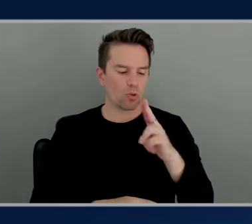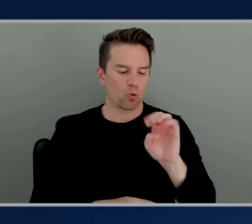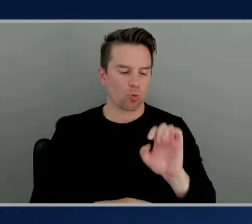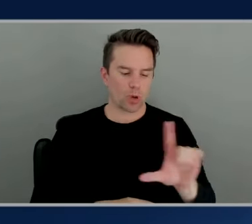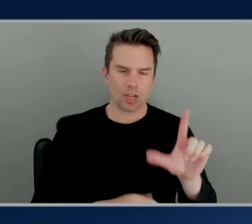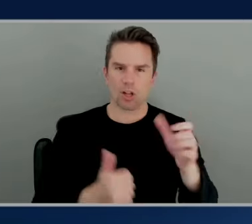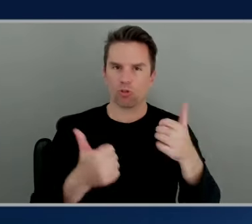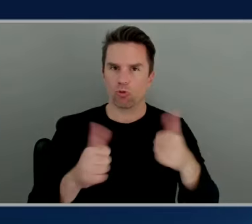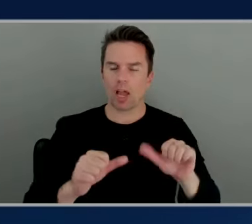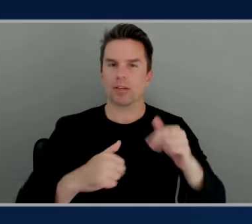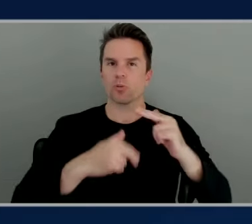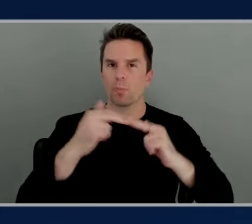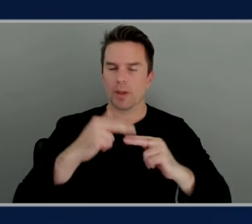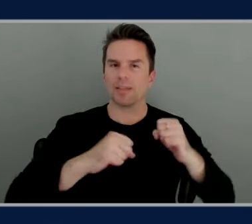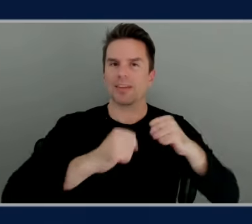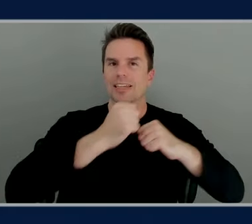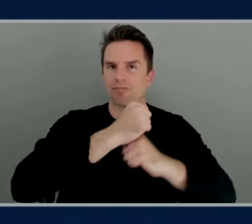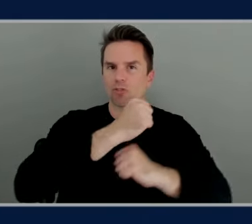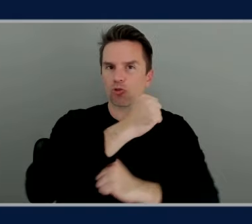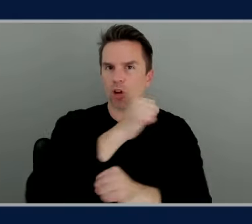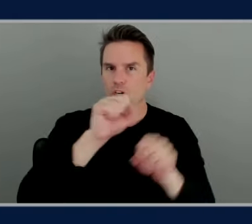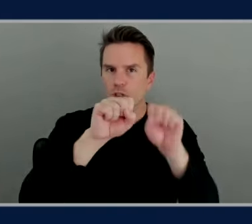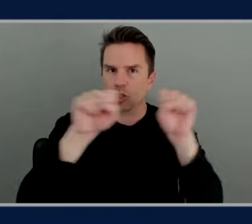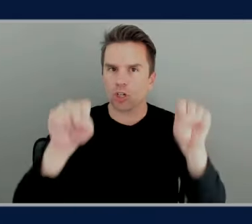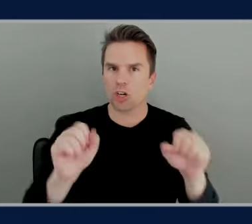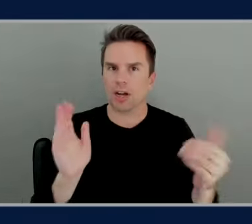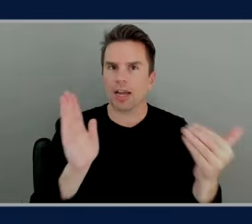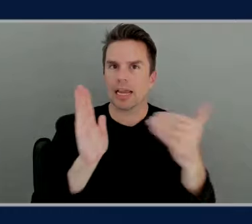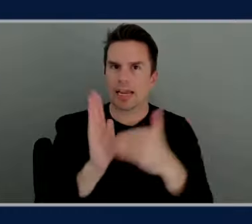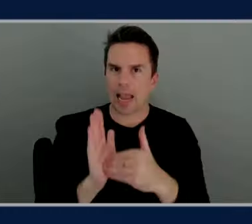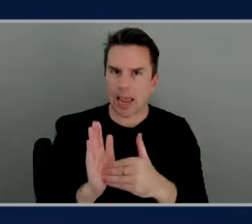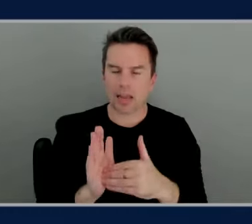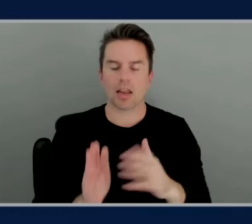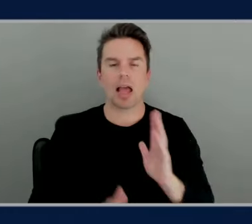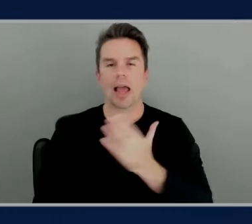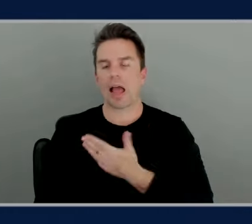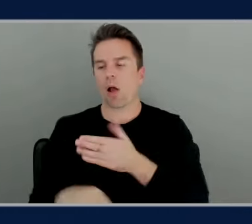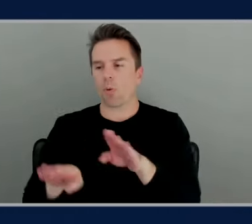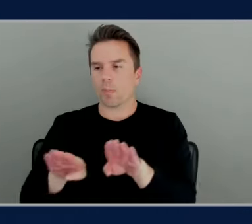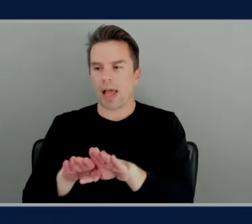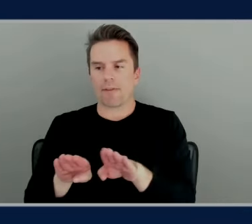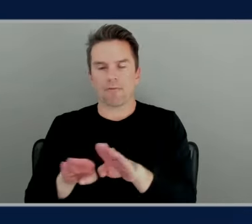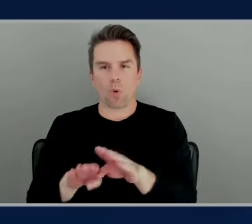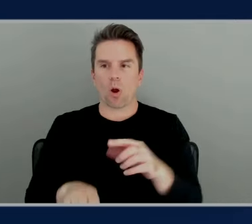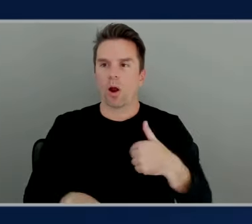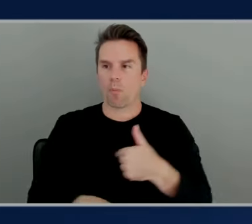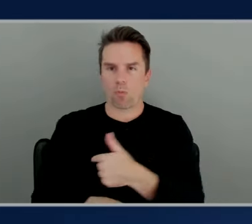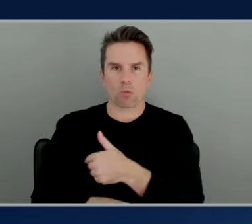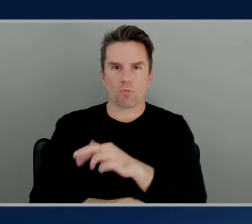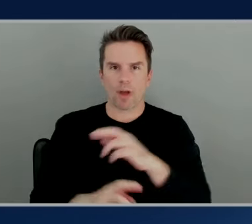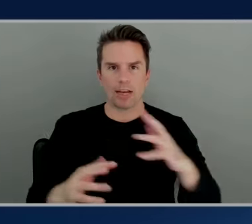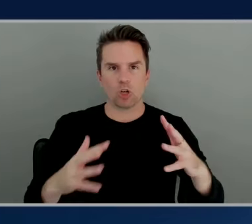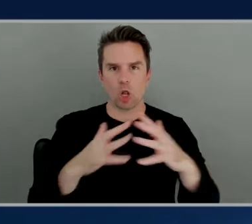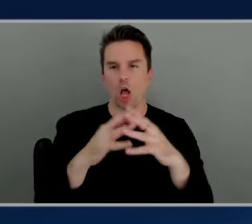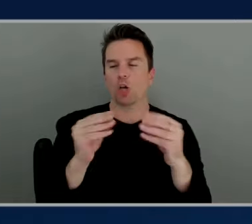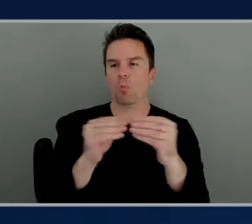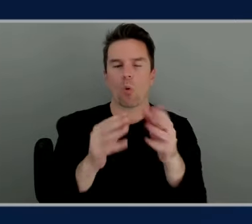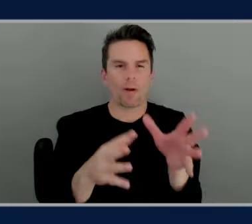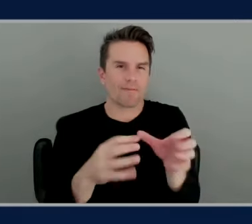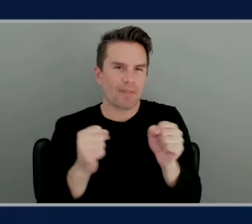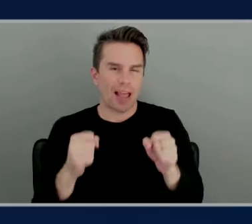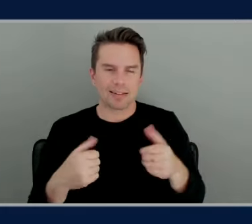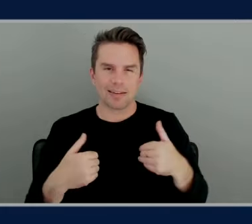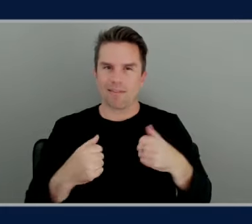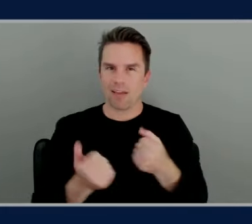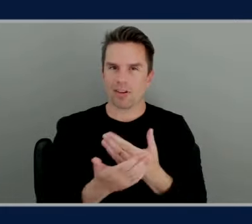Our platform, we enabled them to move a lot faster by having all that figured out for them, right? Yeah. I like it. It takes kind of